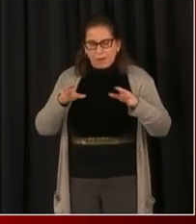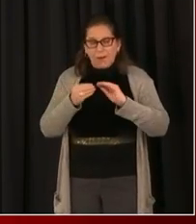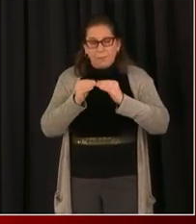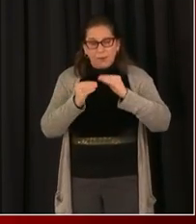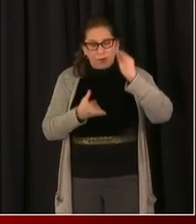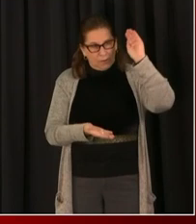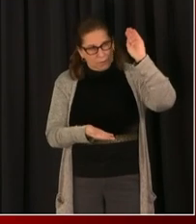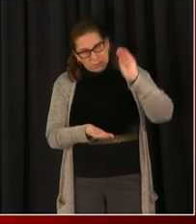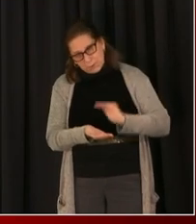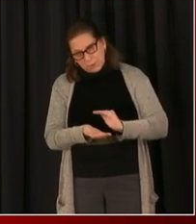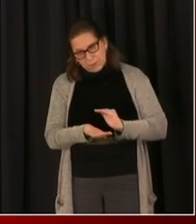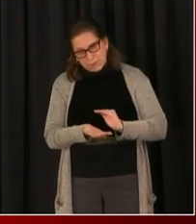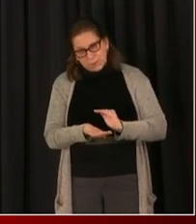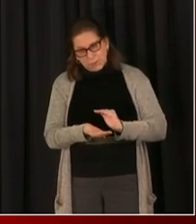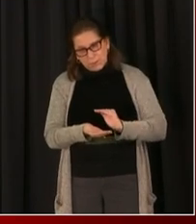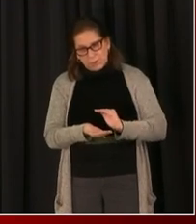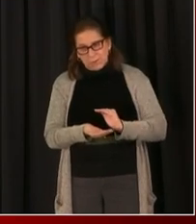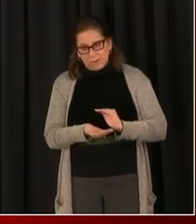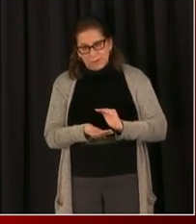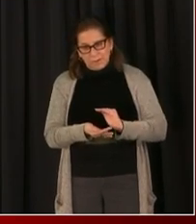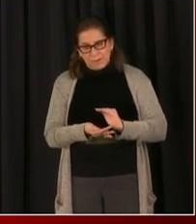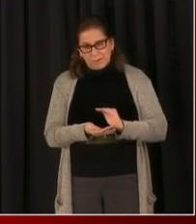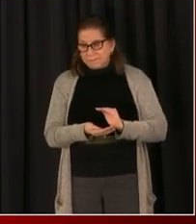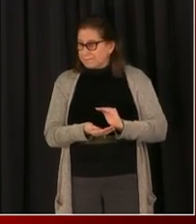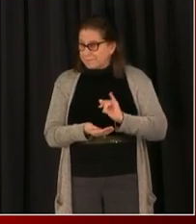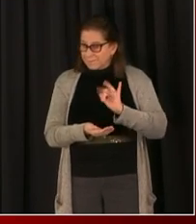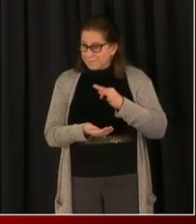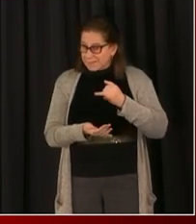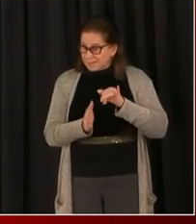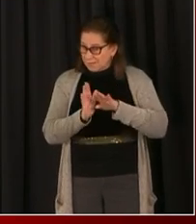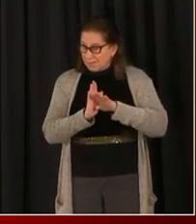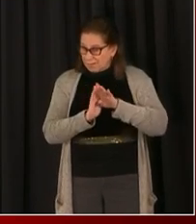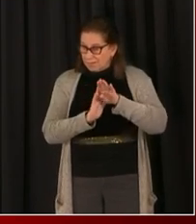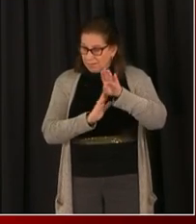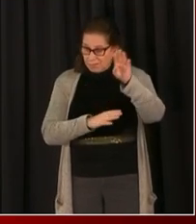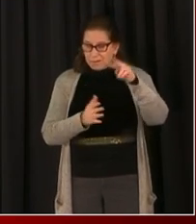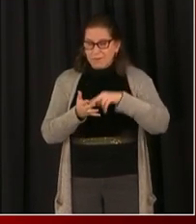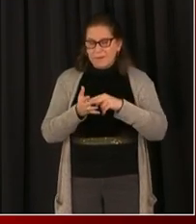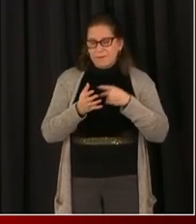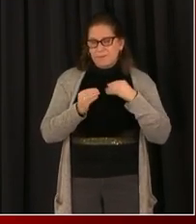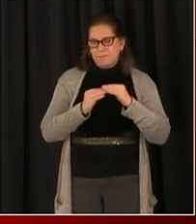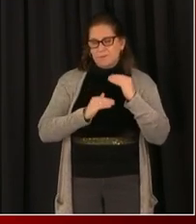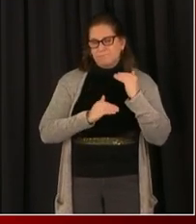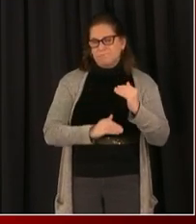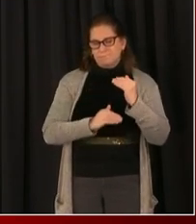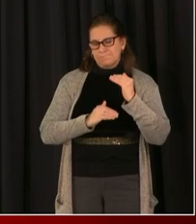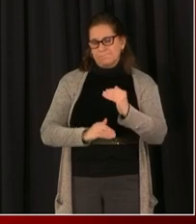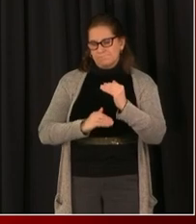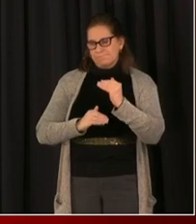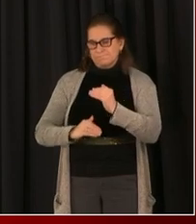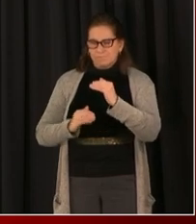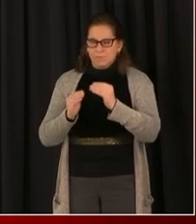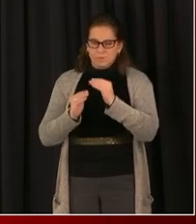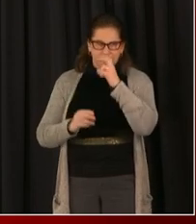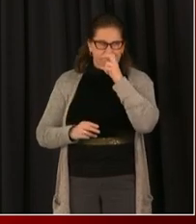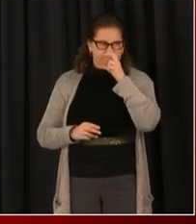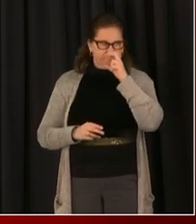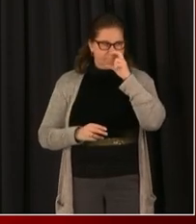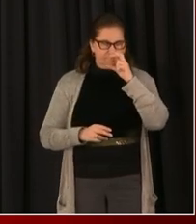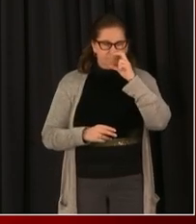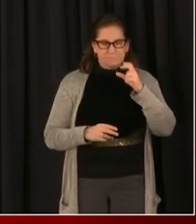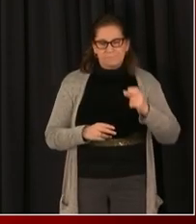things up, we can continue to get the greatest level of cooperation and adherence from our residents, so that we can